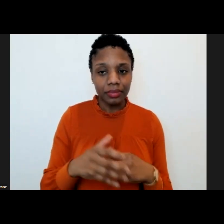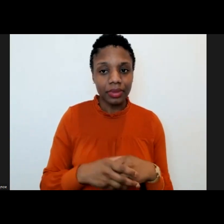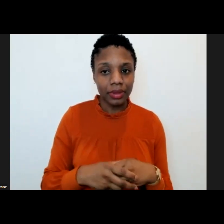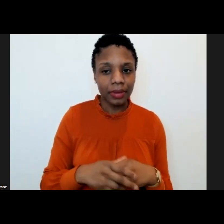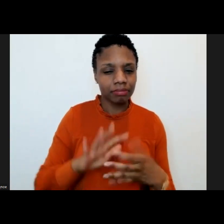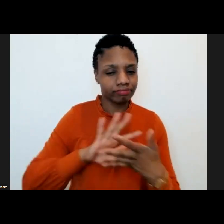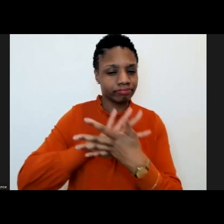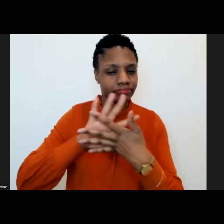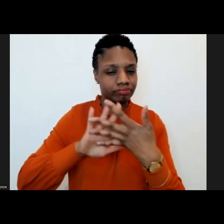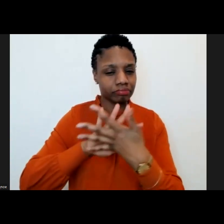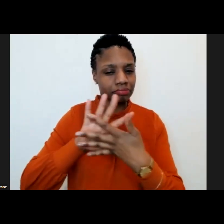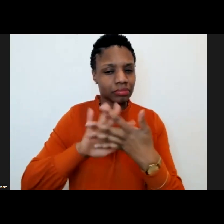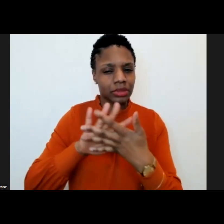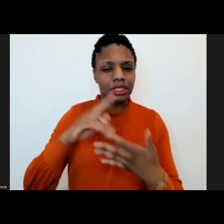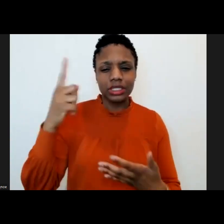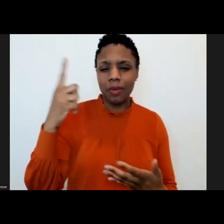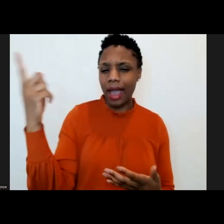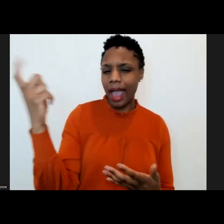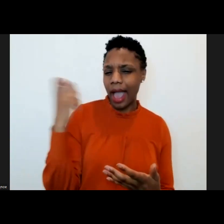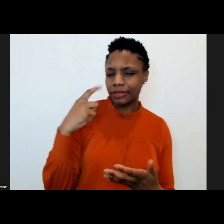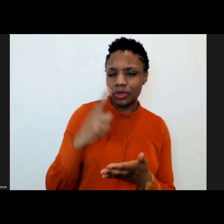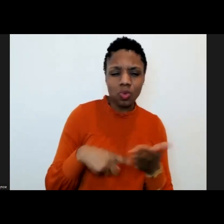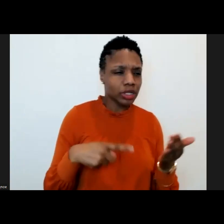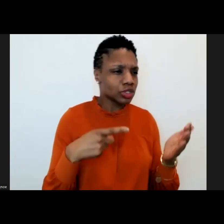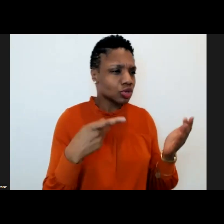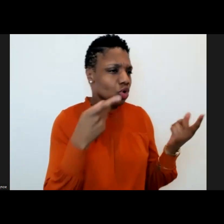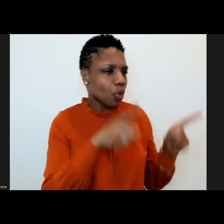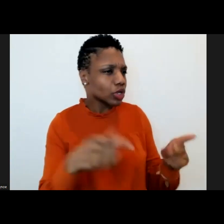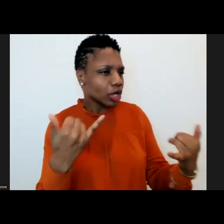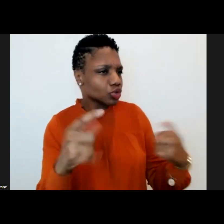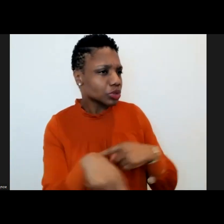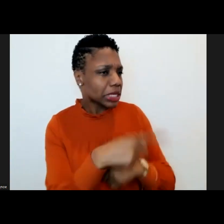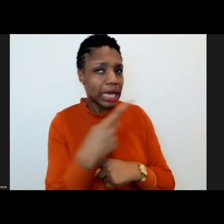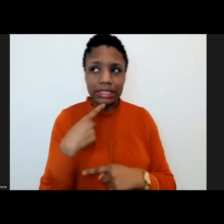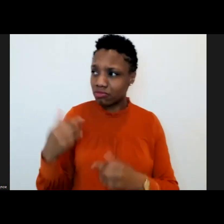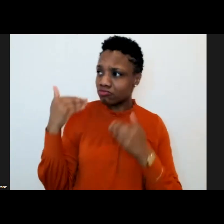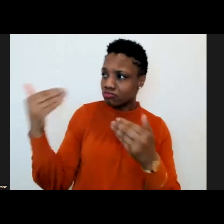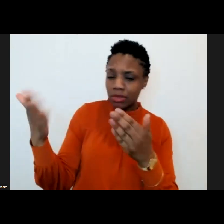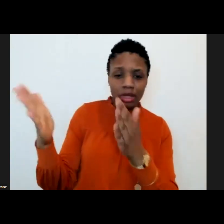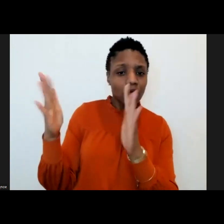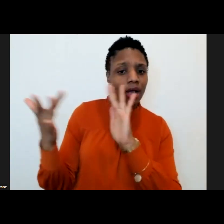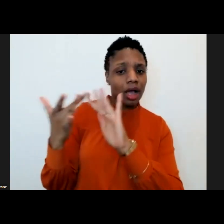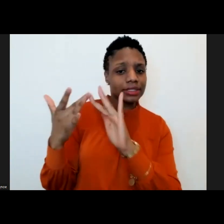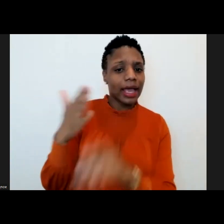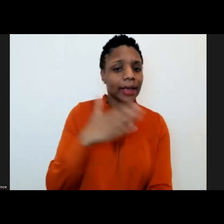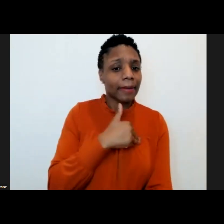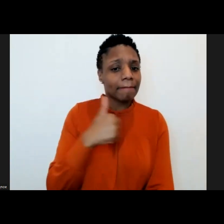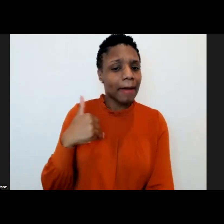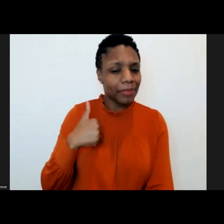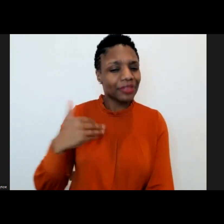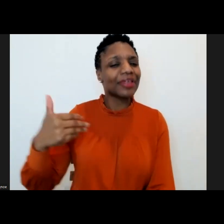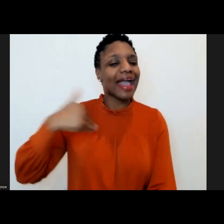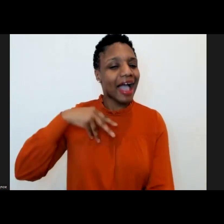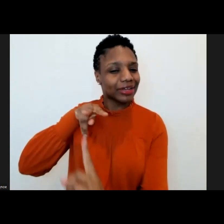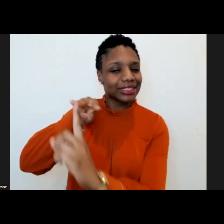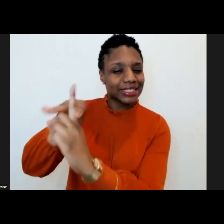asking about what was going on, and I said you should contact the person who's representing the Massachusetts Municipal Association. There's a designated representative